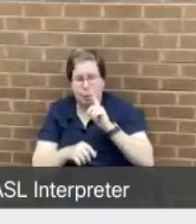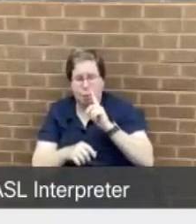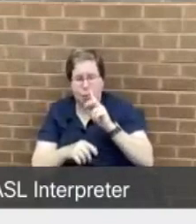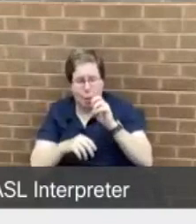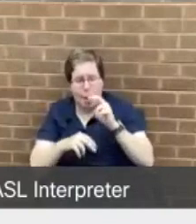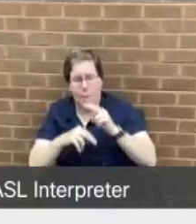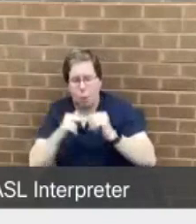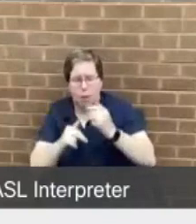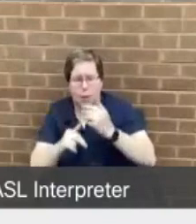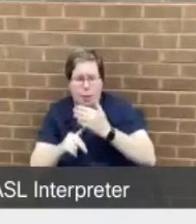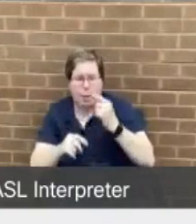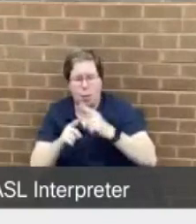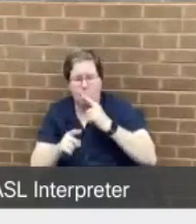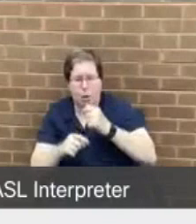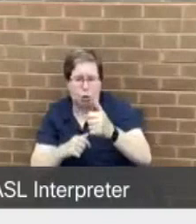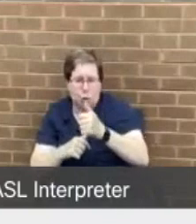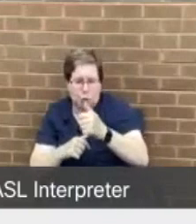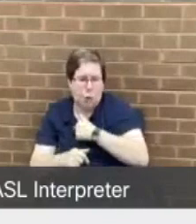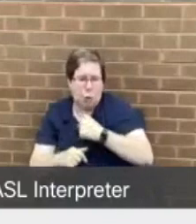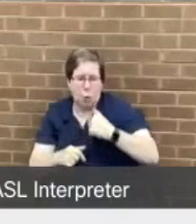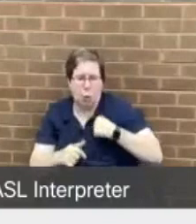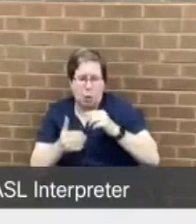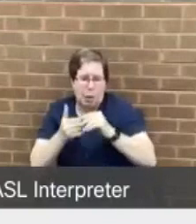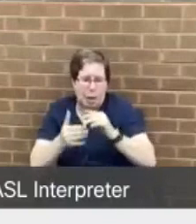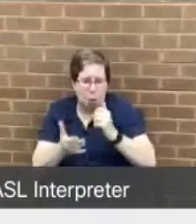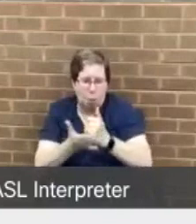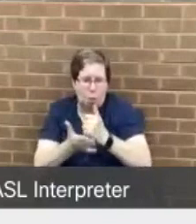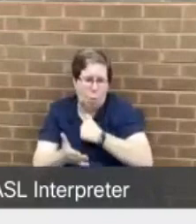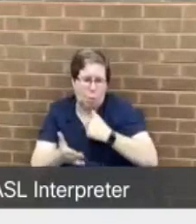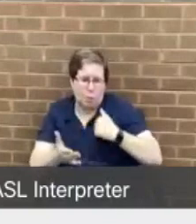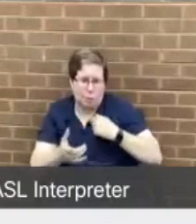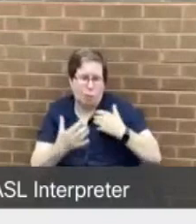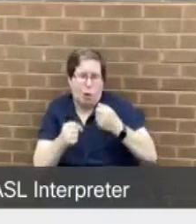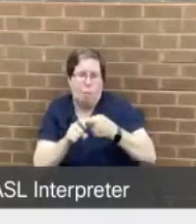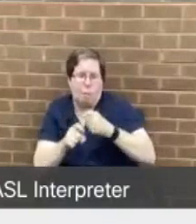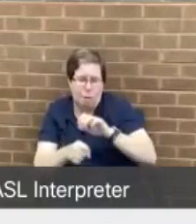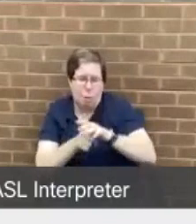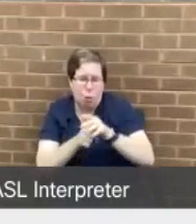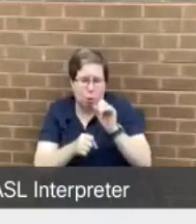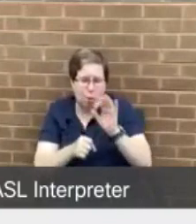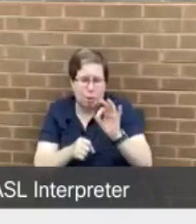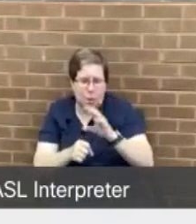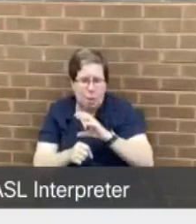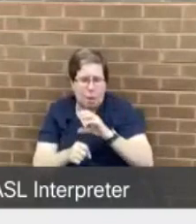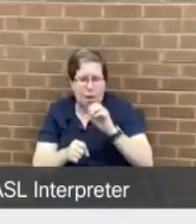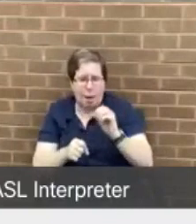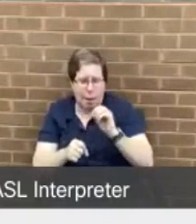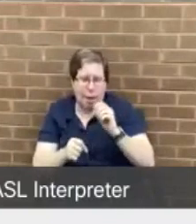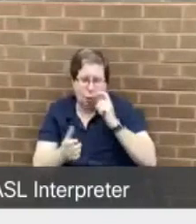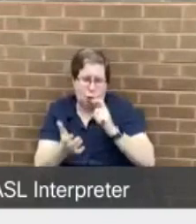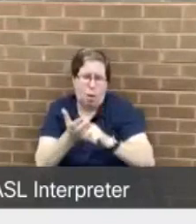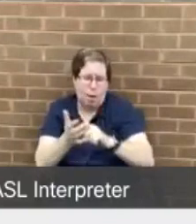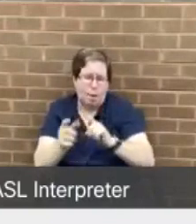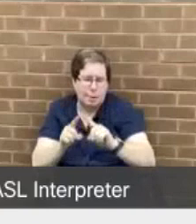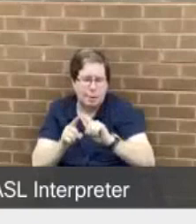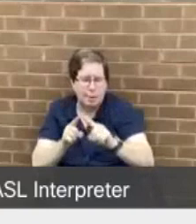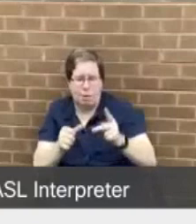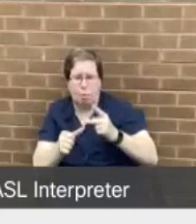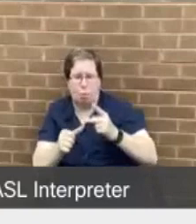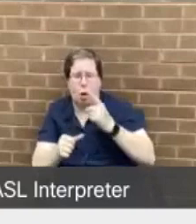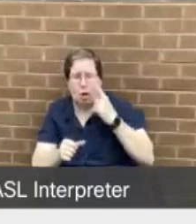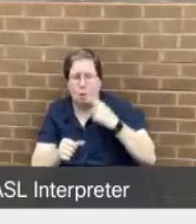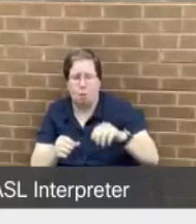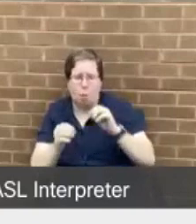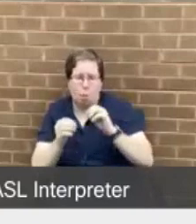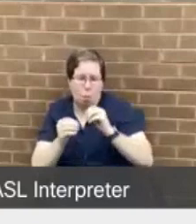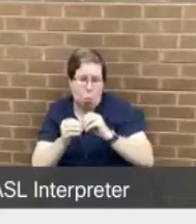Transit Future. The plan will guide our recovery from COVID-19 and identifies priorities for us to create a brighter future for transit